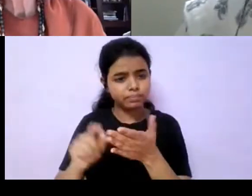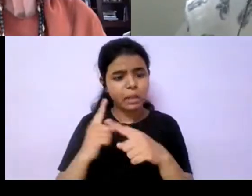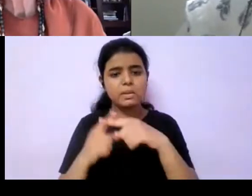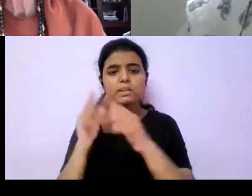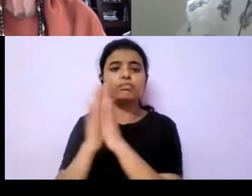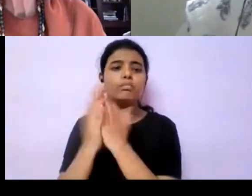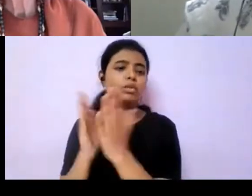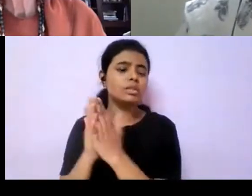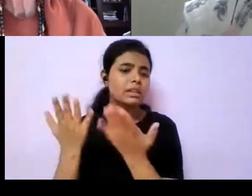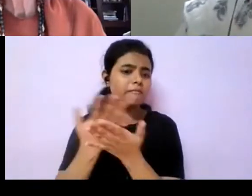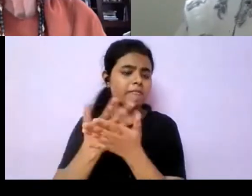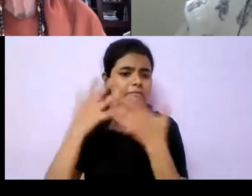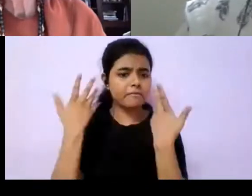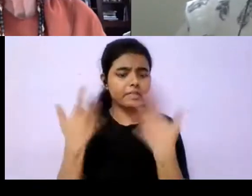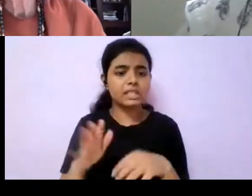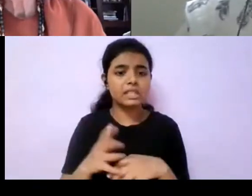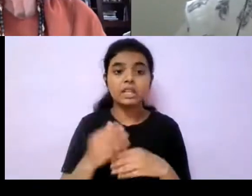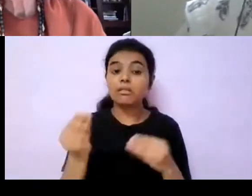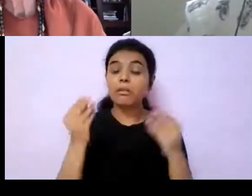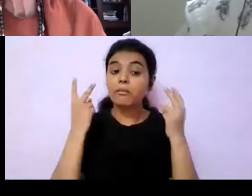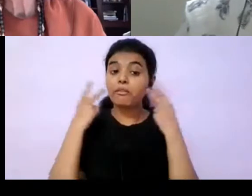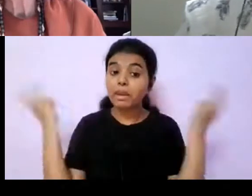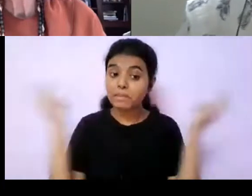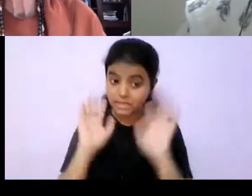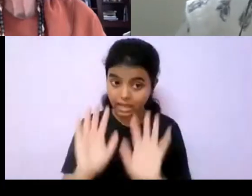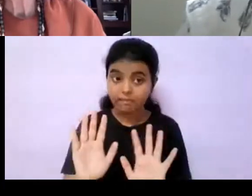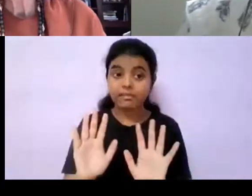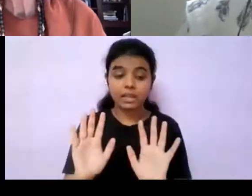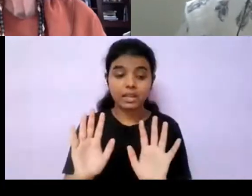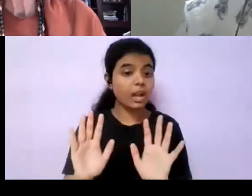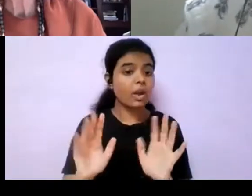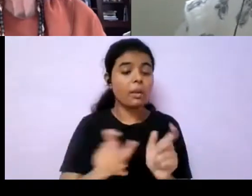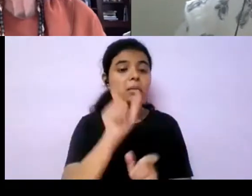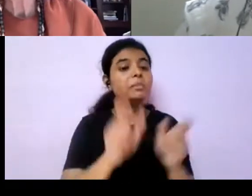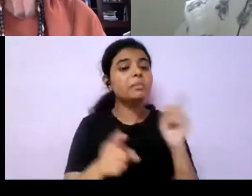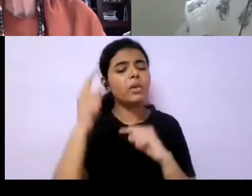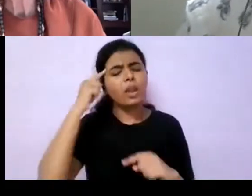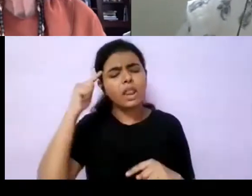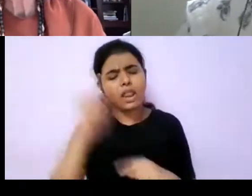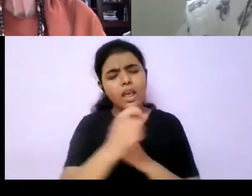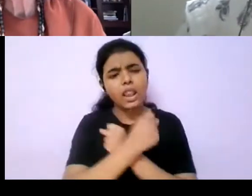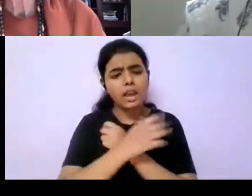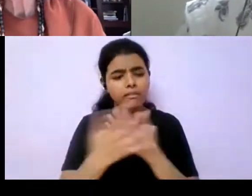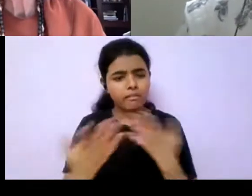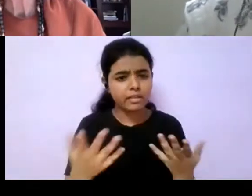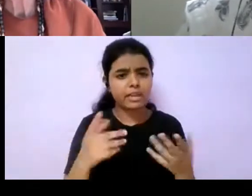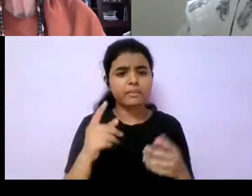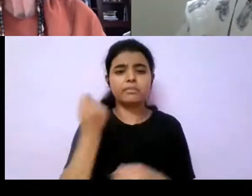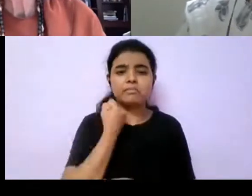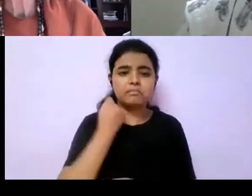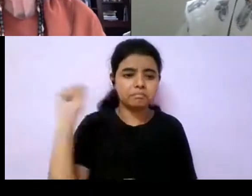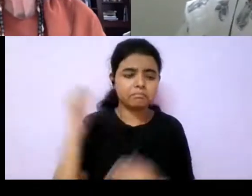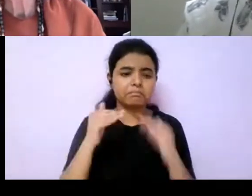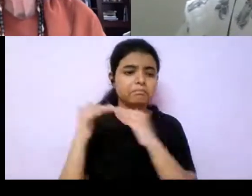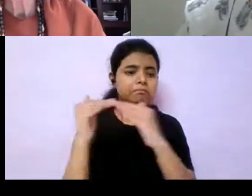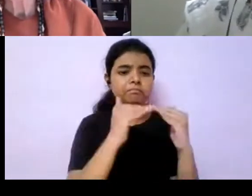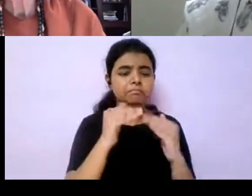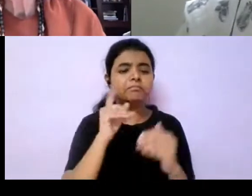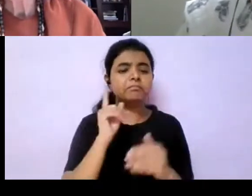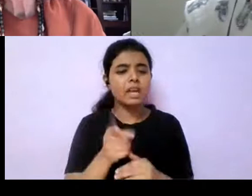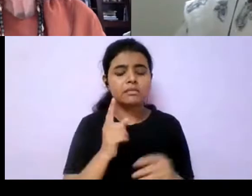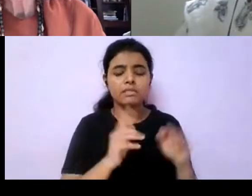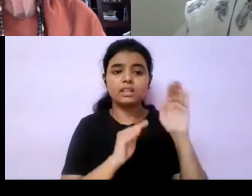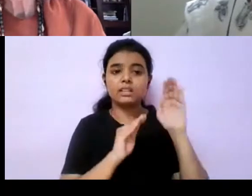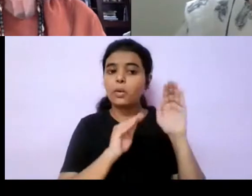most famous or some of the most notable of which are Love's Labor, Essays in Women, Equality and Dependency, which first came